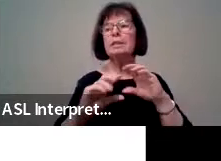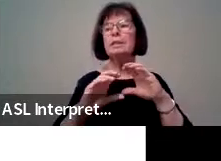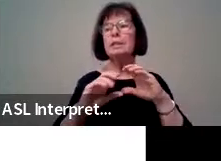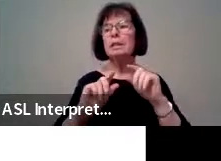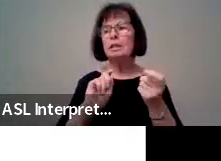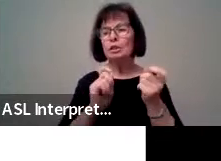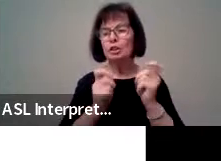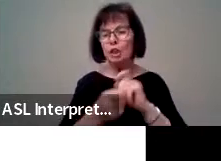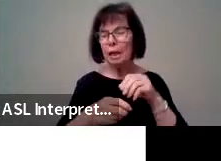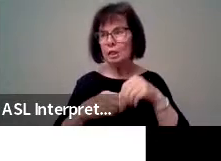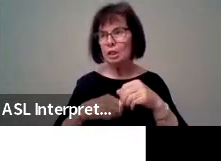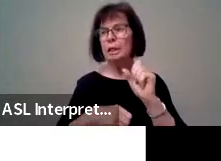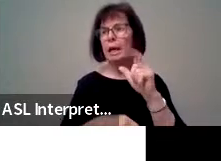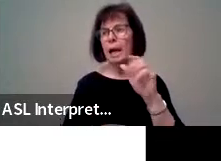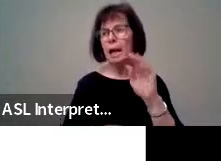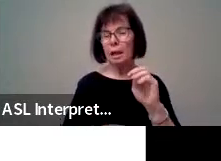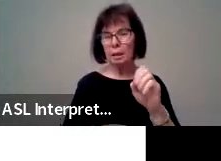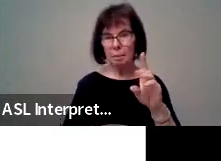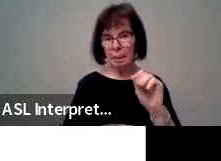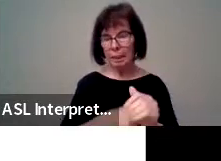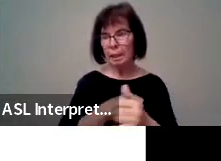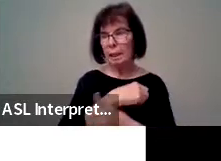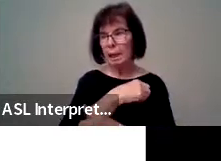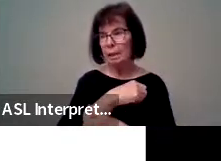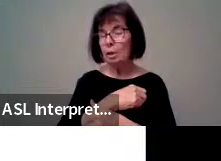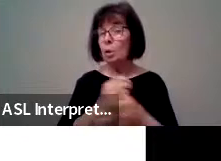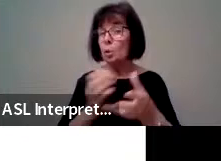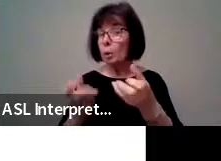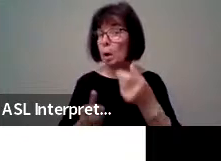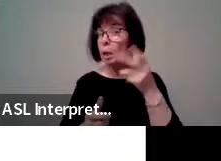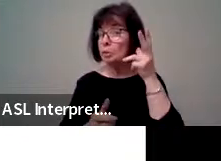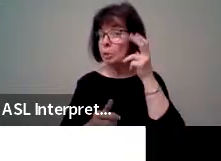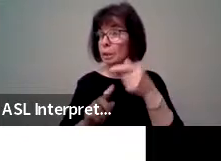to hear from others before adopting this change locally.